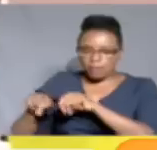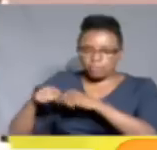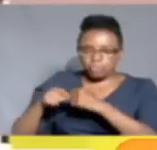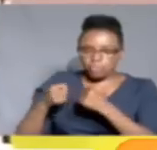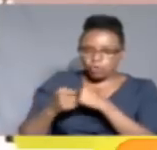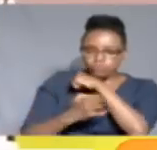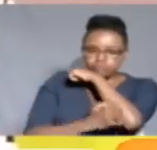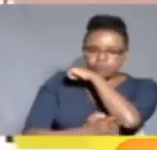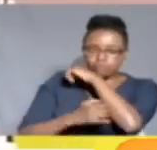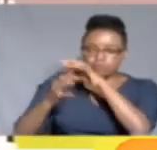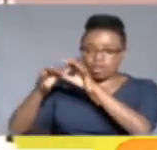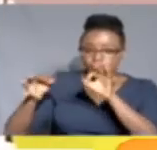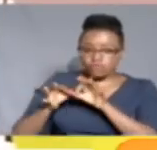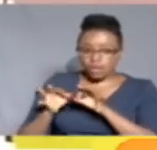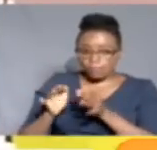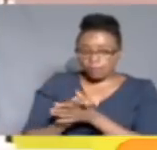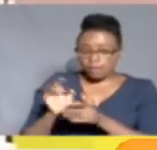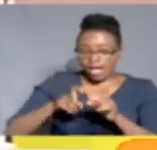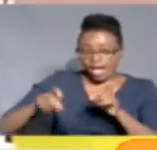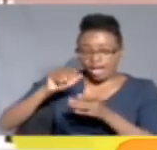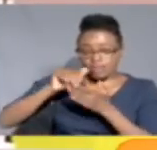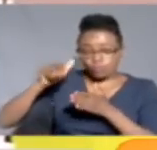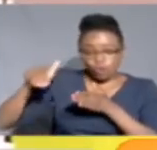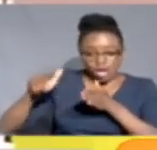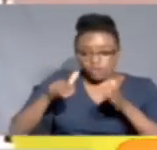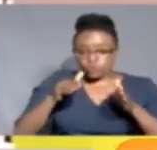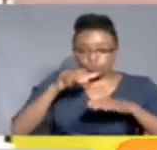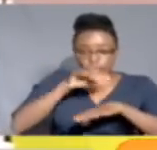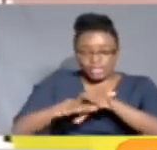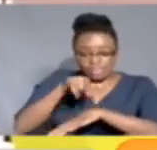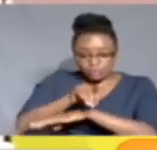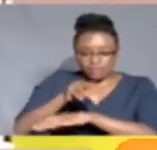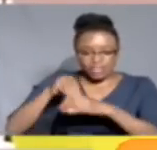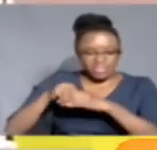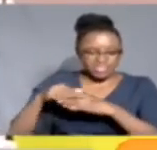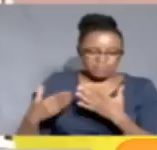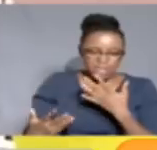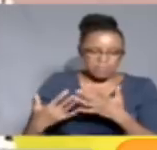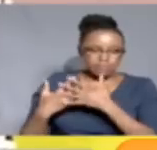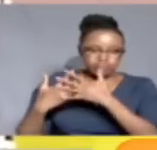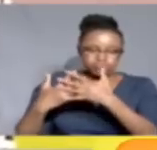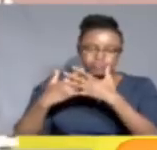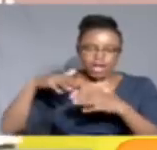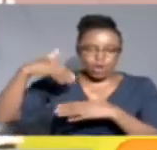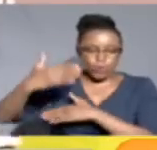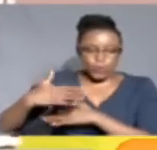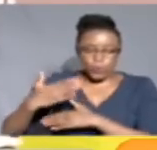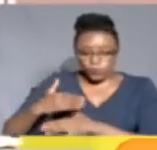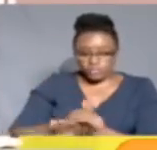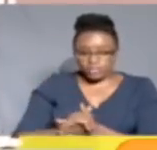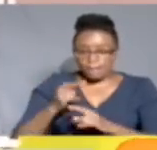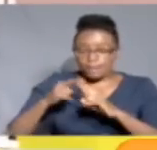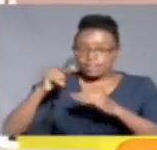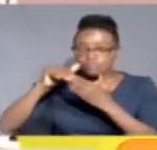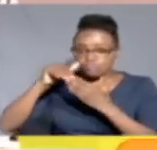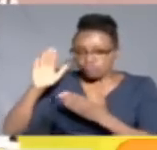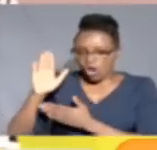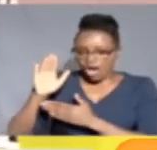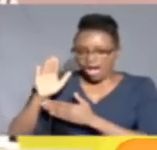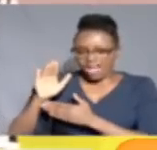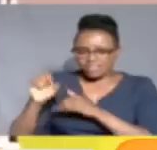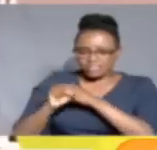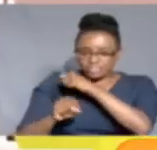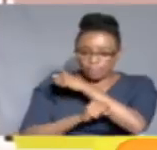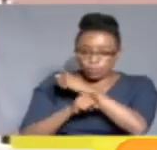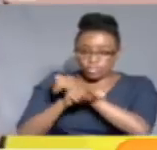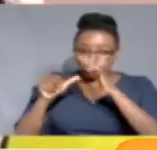low-income homes, increasing their chances of finding themselves in a jail cell more often. But a lot more contributes to this